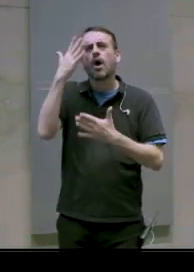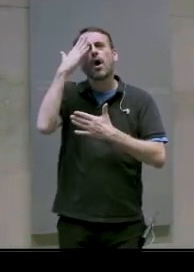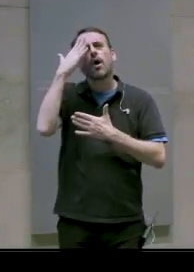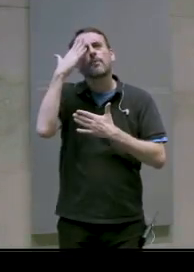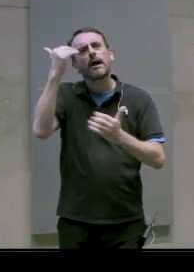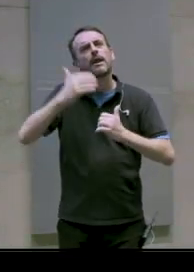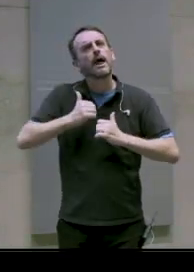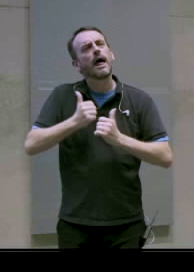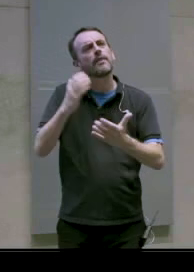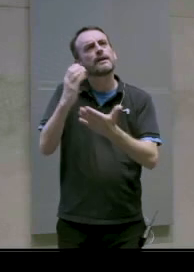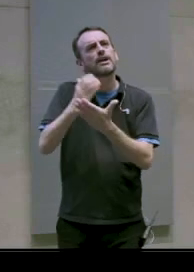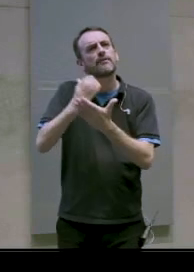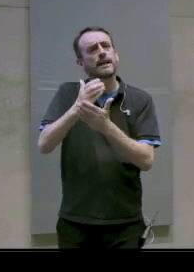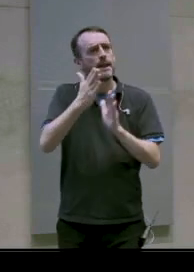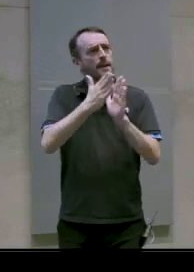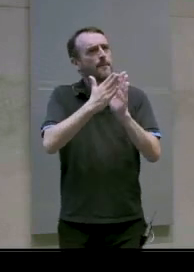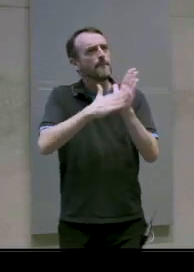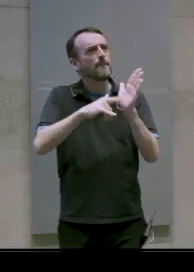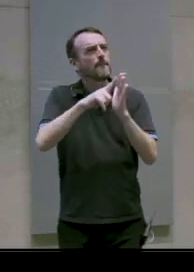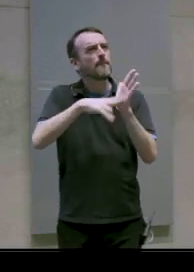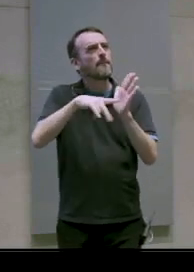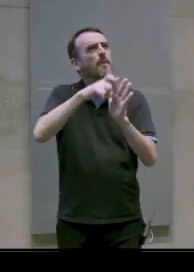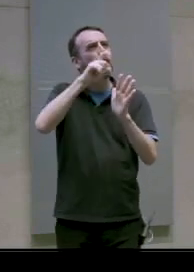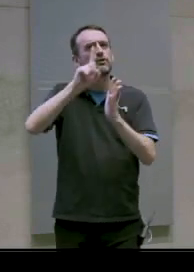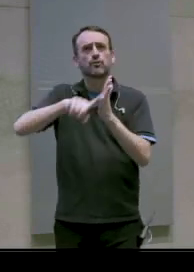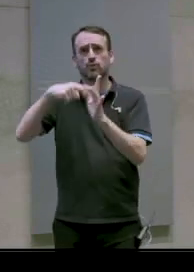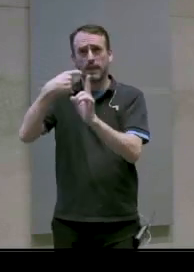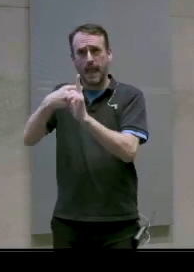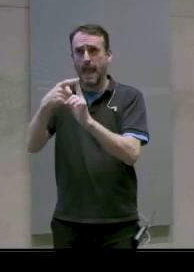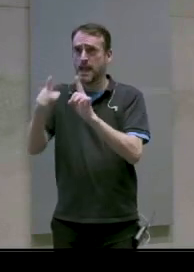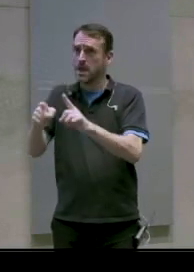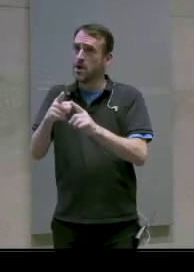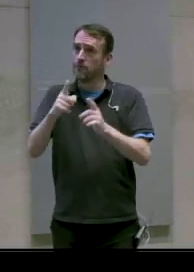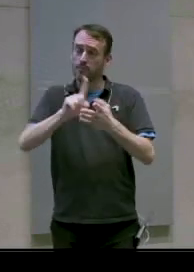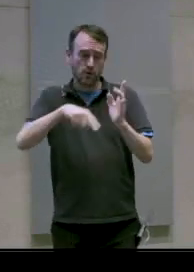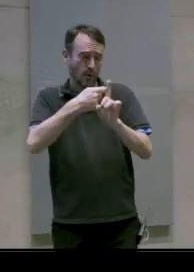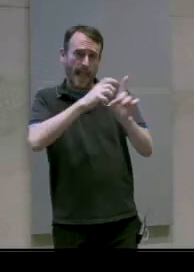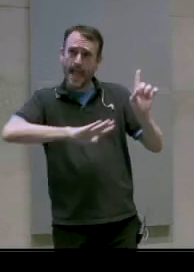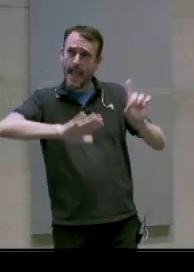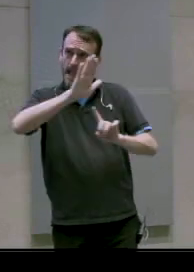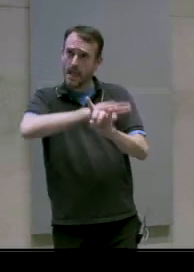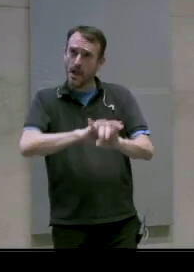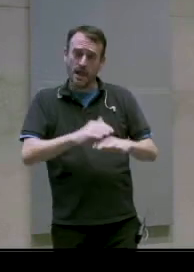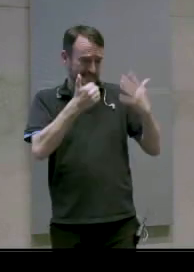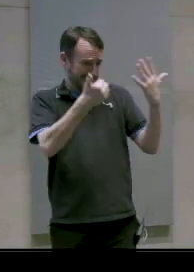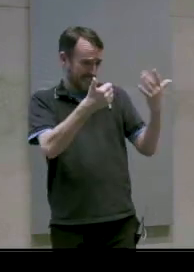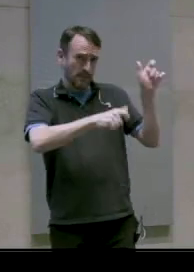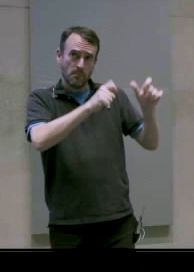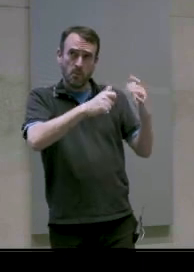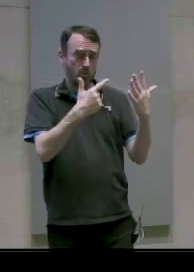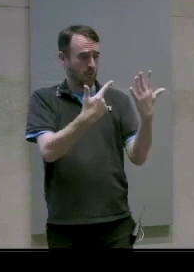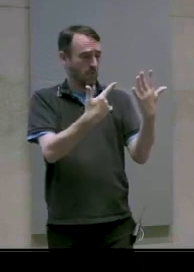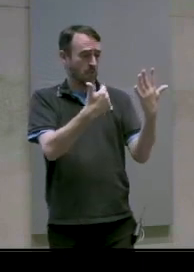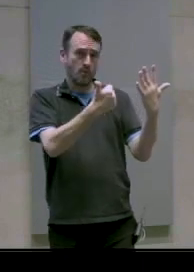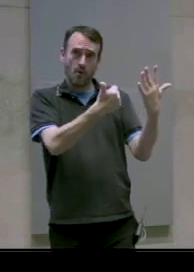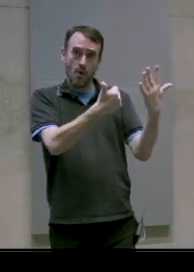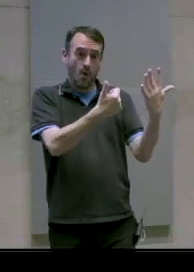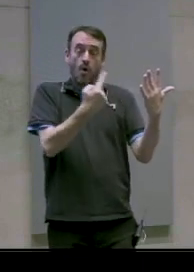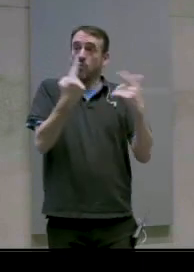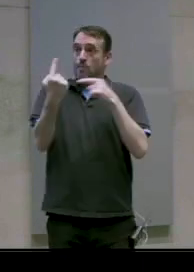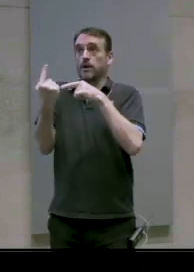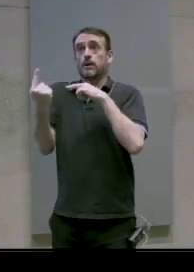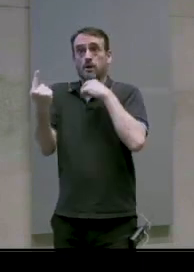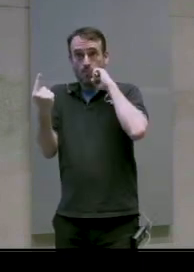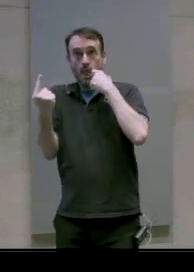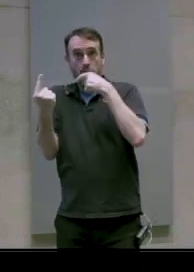Mind UK, 1 in 6 people in England report experiencing a mental health problem, such as anxiety or depression in any